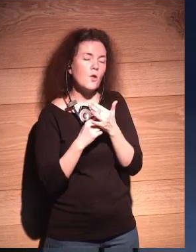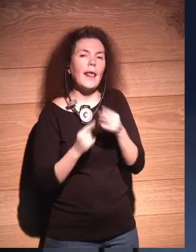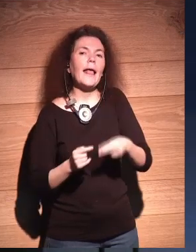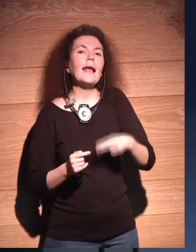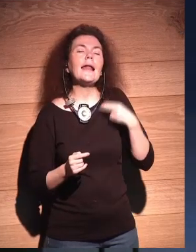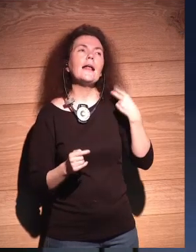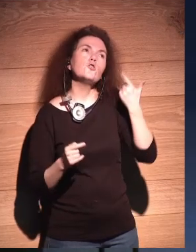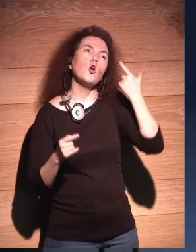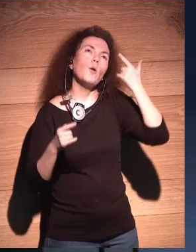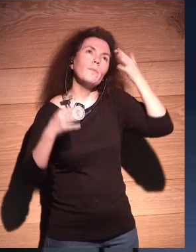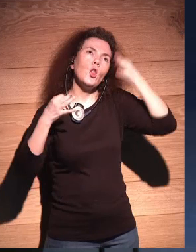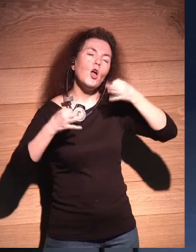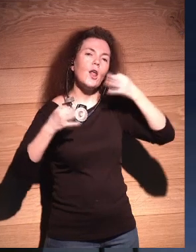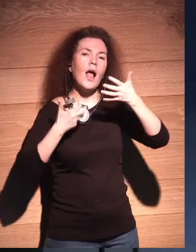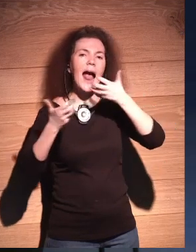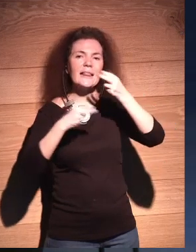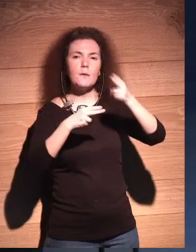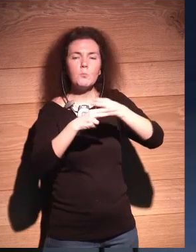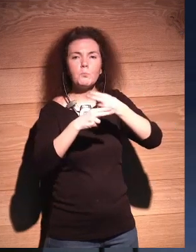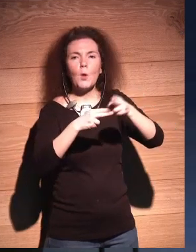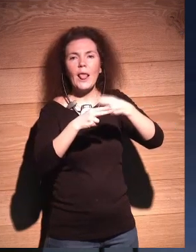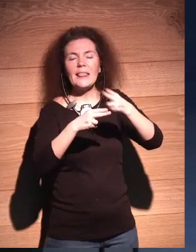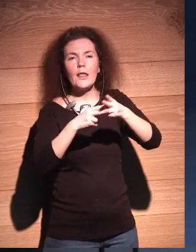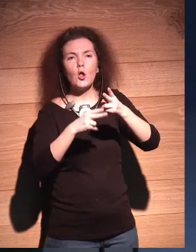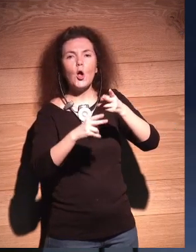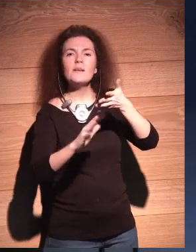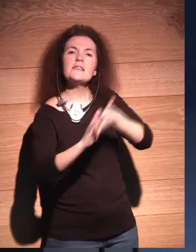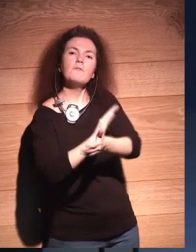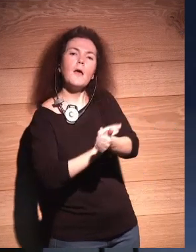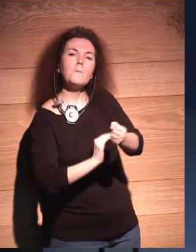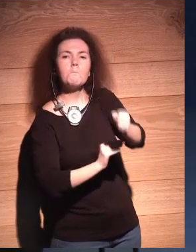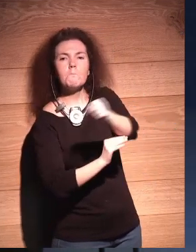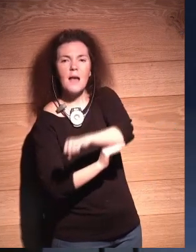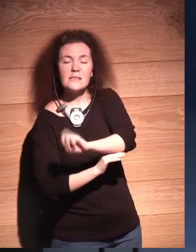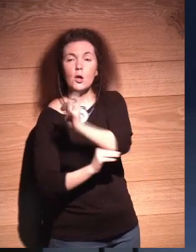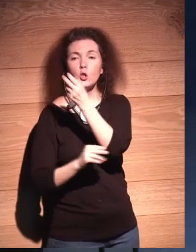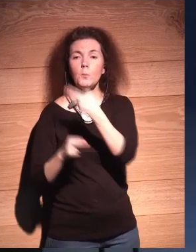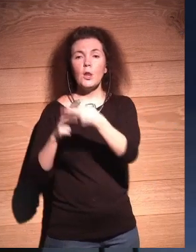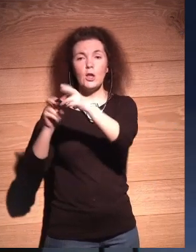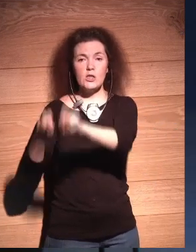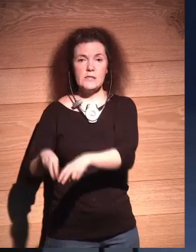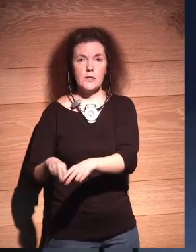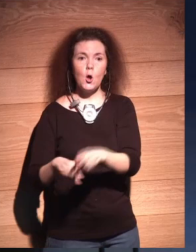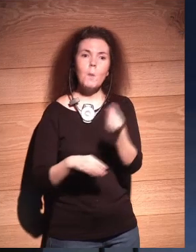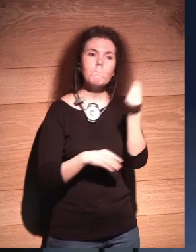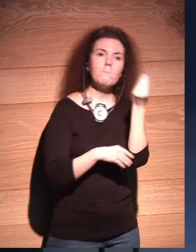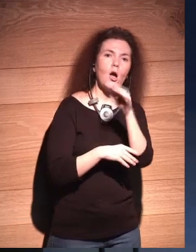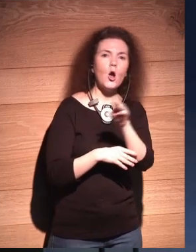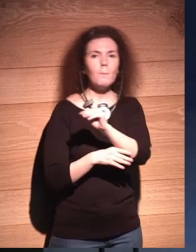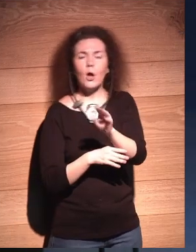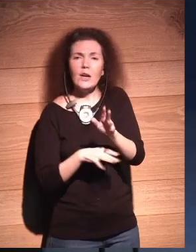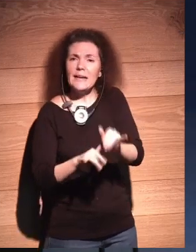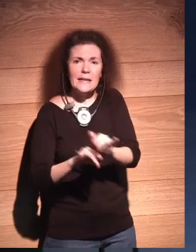political art is more meaningful than non-political art at all. I don't think it's better, or it's just a different thing, different way to do